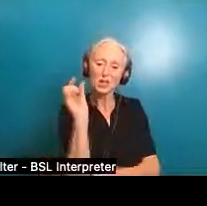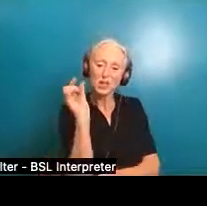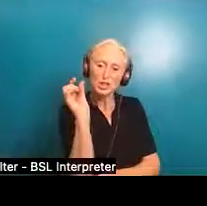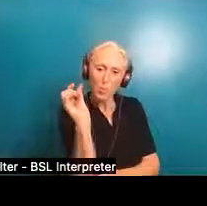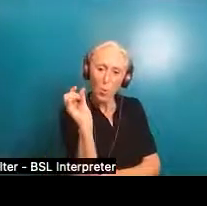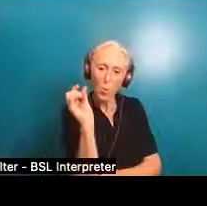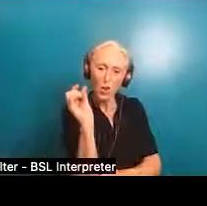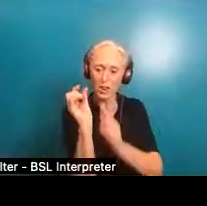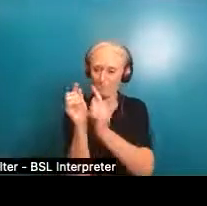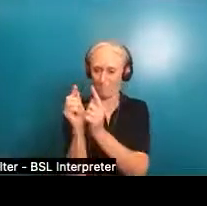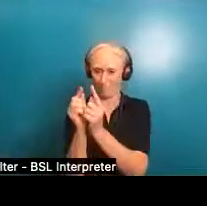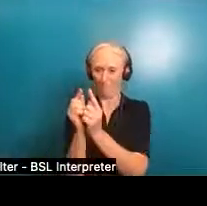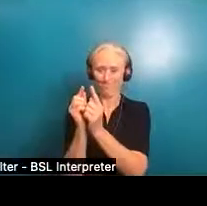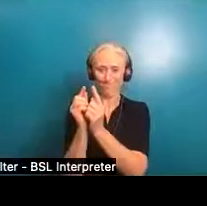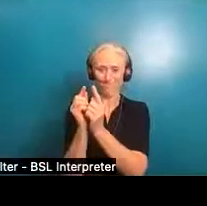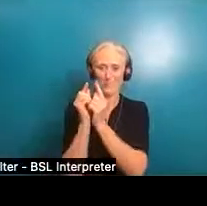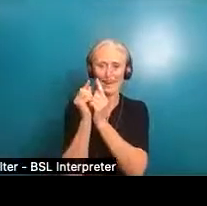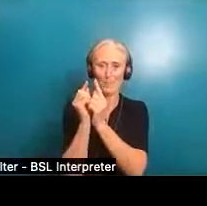strand of